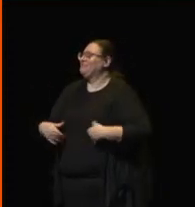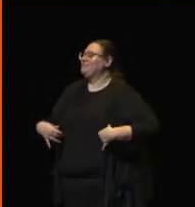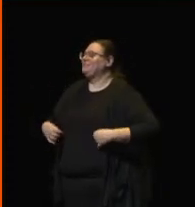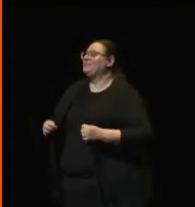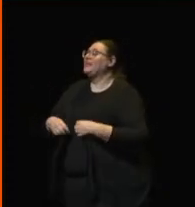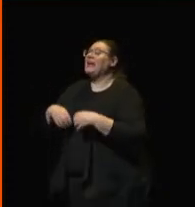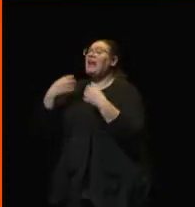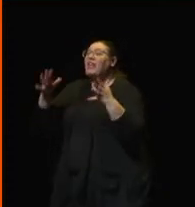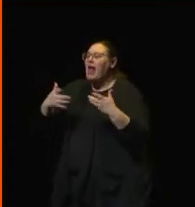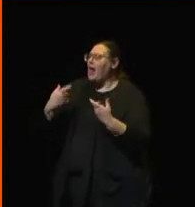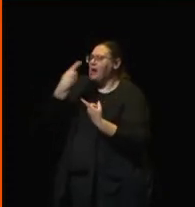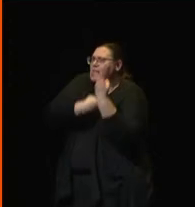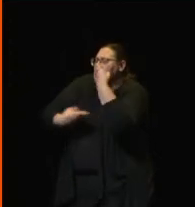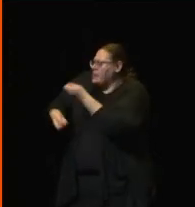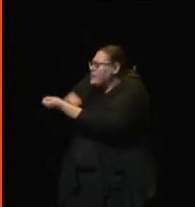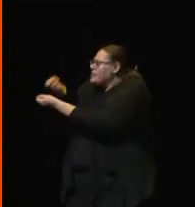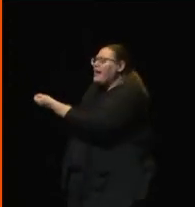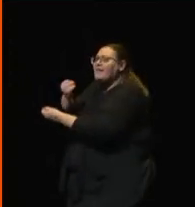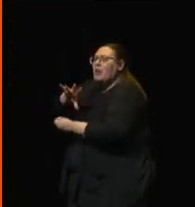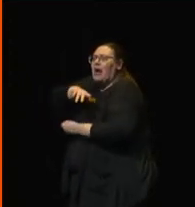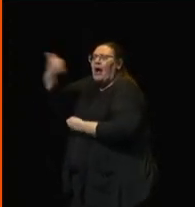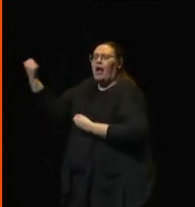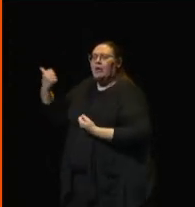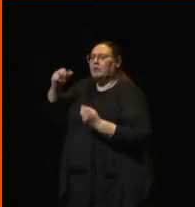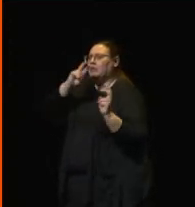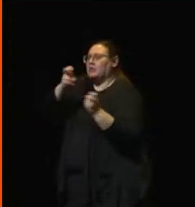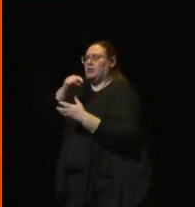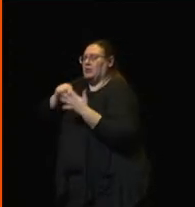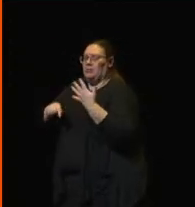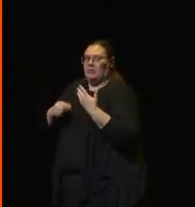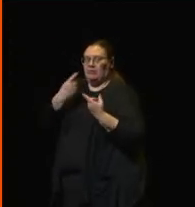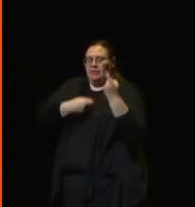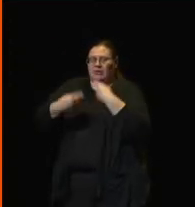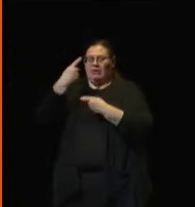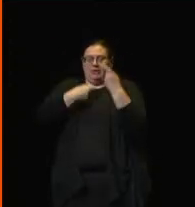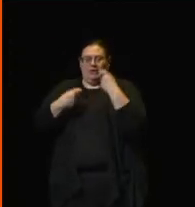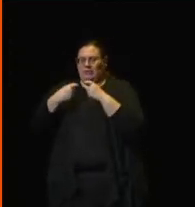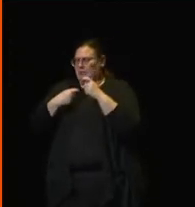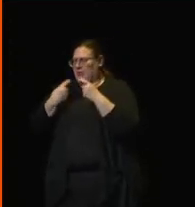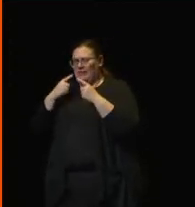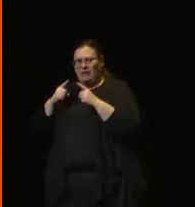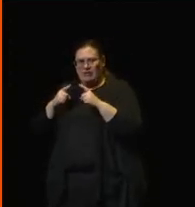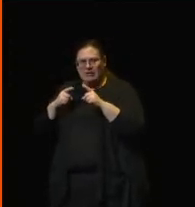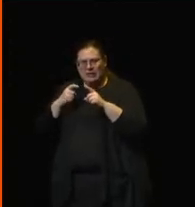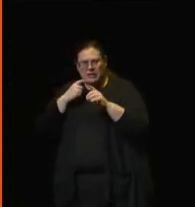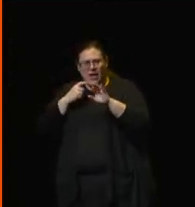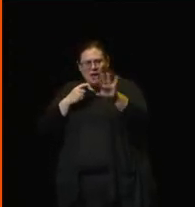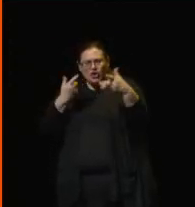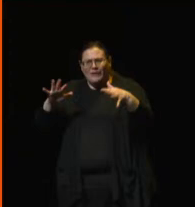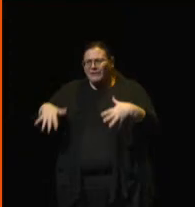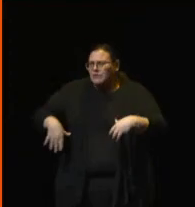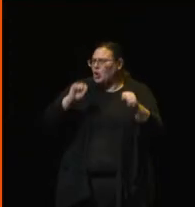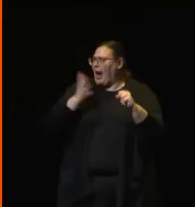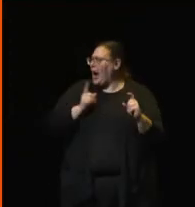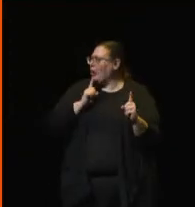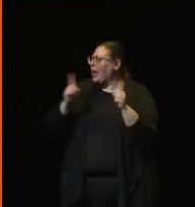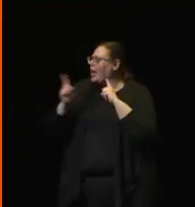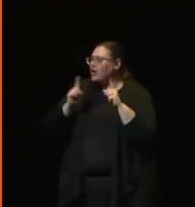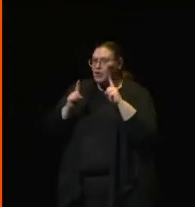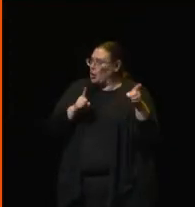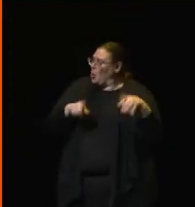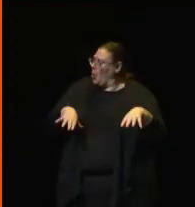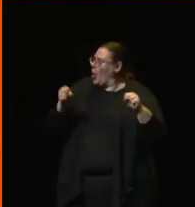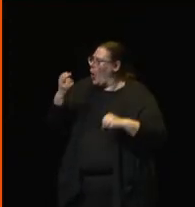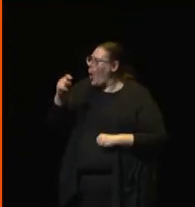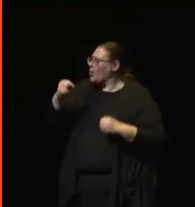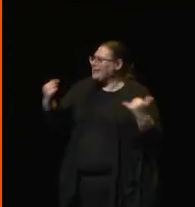Then he grilled us on a few more topics. And when we finally pointed out that he had completely taken over the interview and was basically hosting the